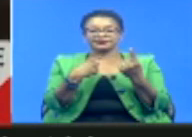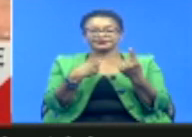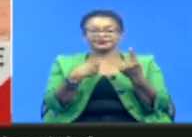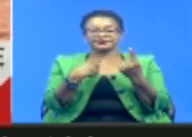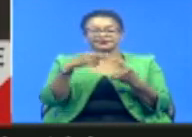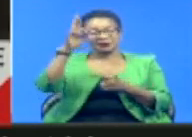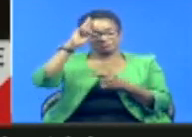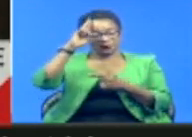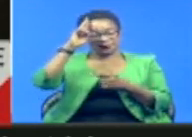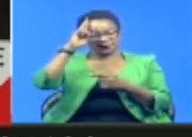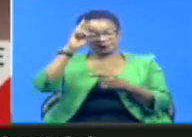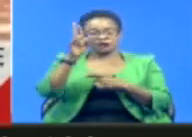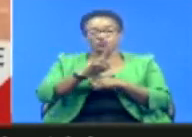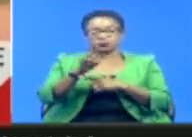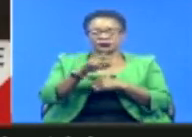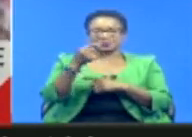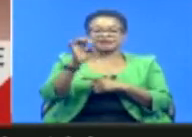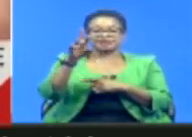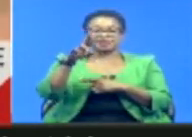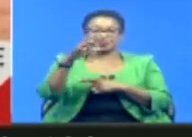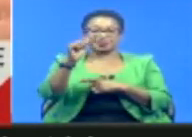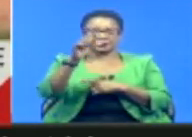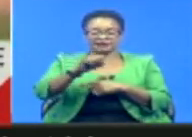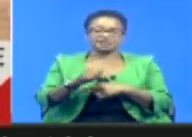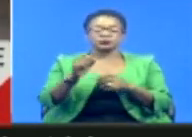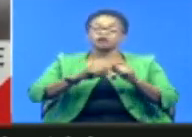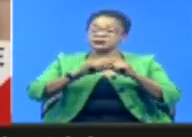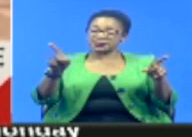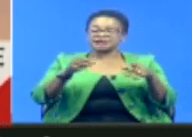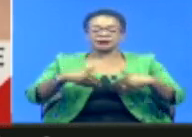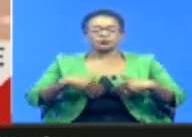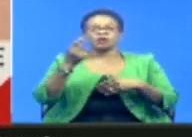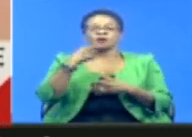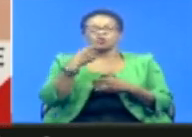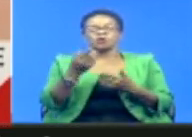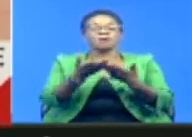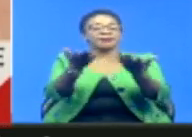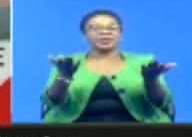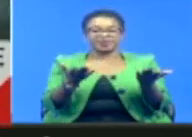Police were forced to use tear gas canisters to disperse the youths who seemed to have been programmed.